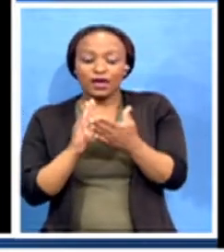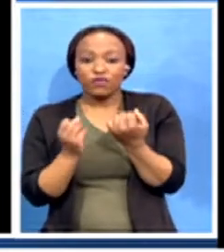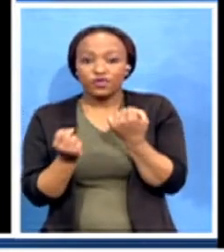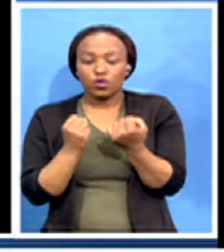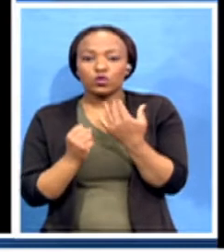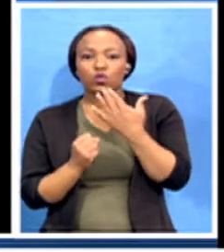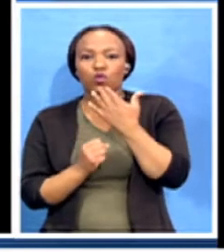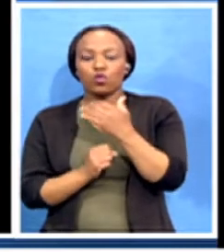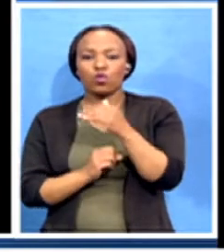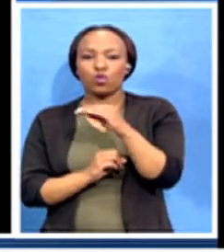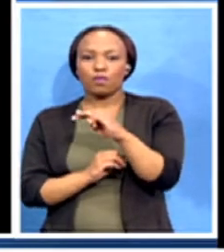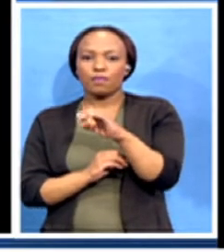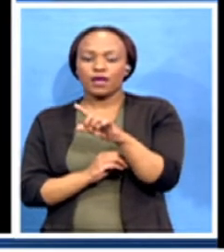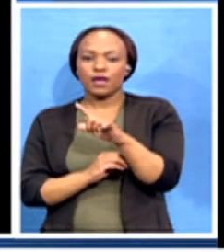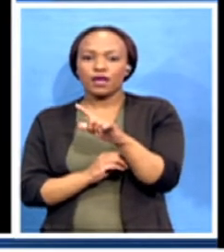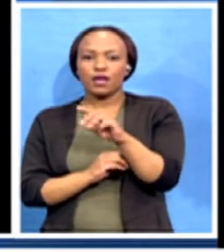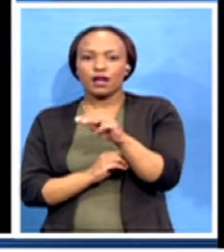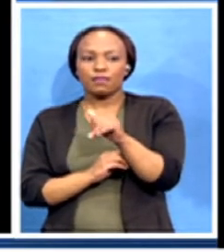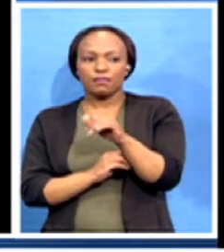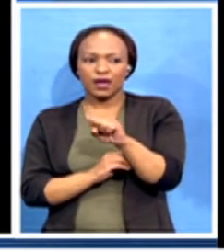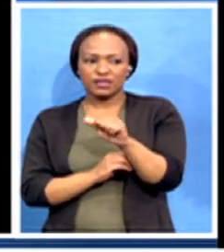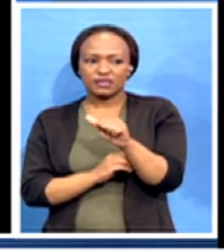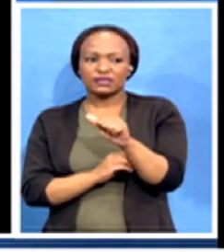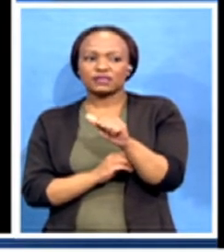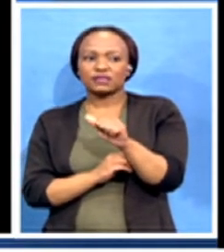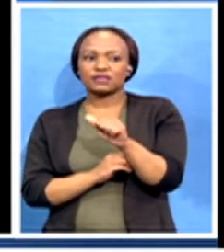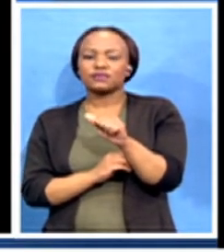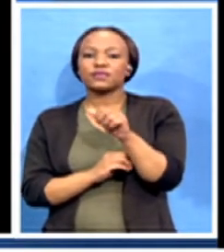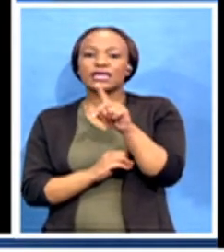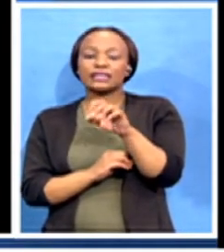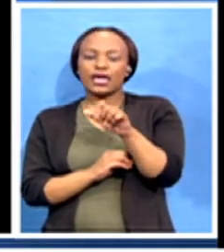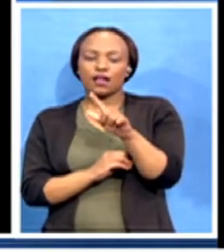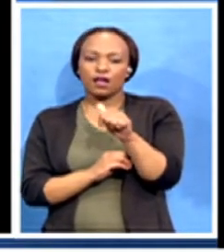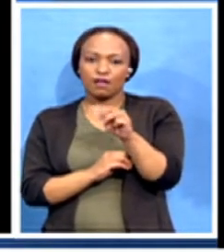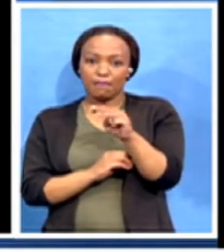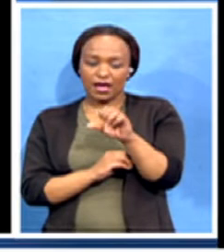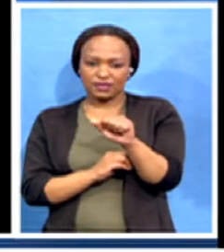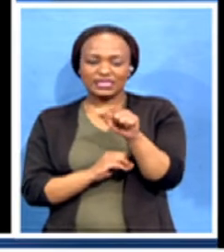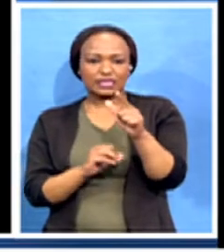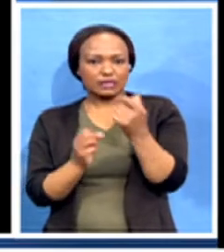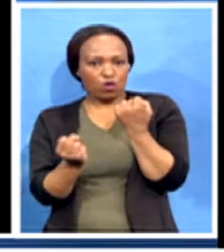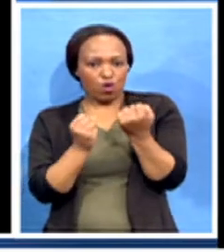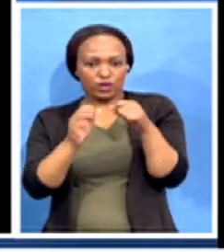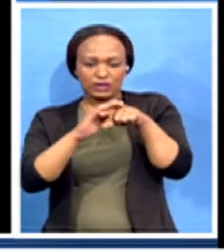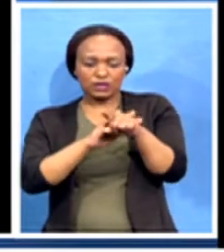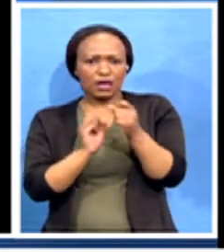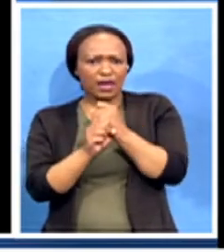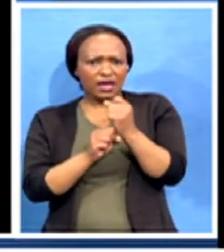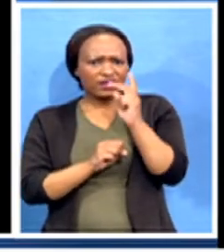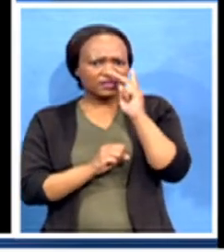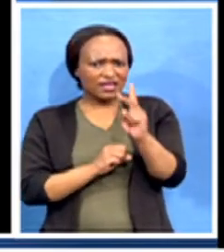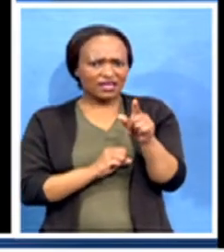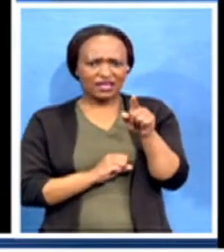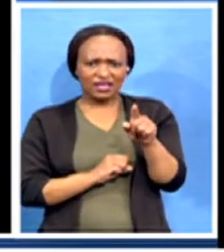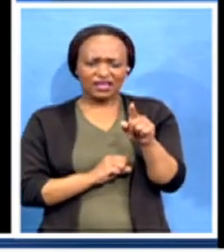of the Delmas trial, he wept. Yeah. I had never seen this. I'd never seen, I'm old enough